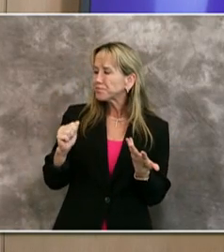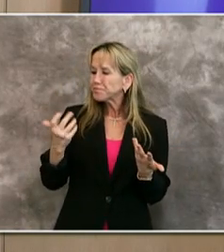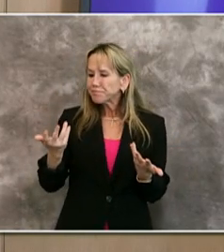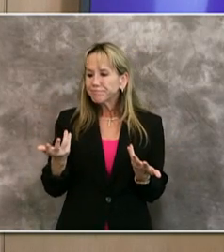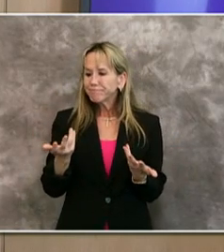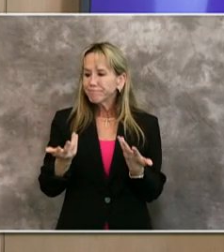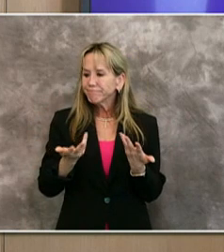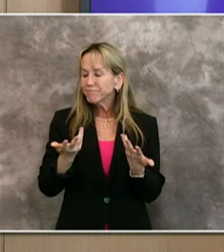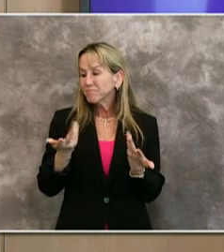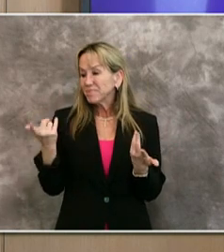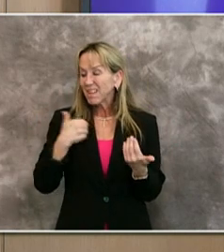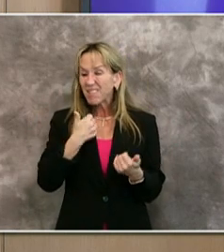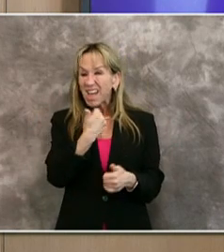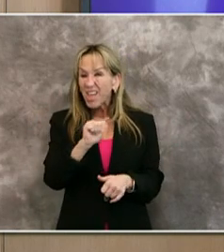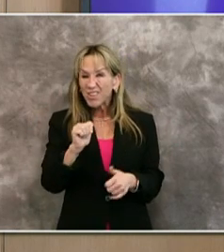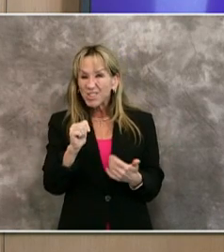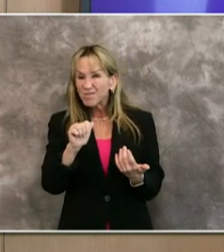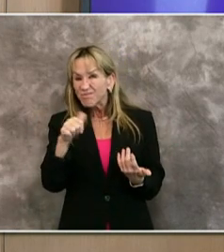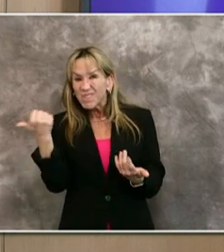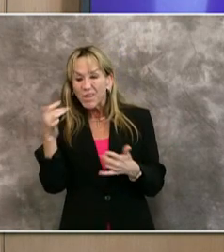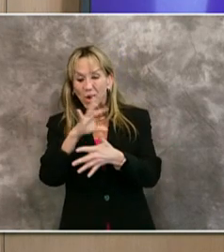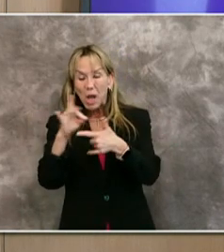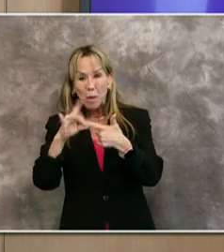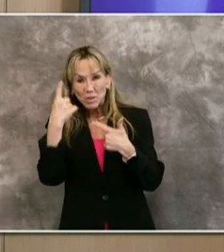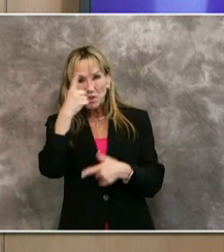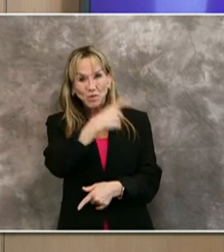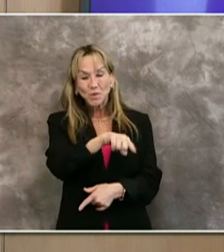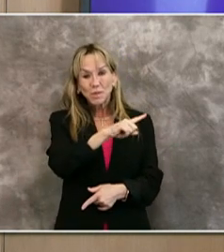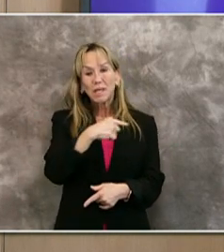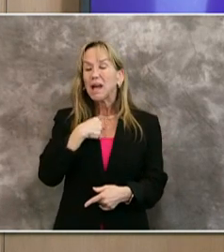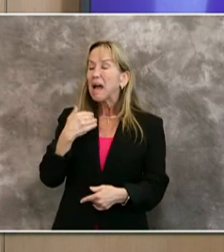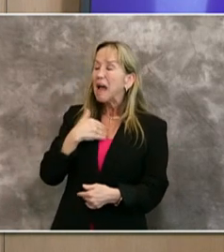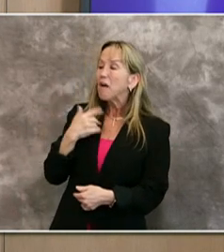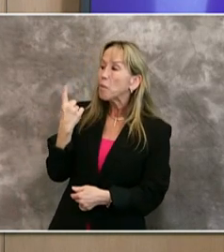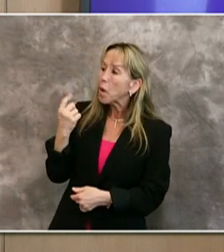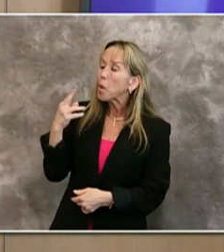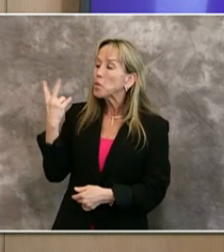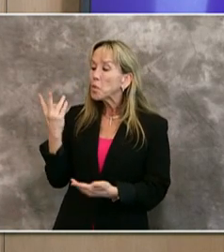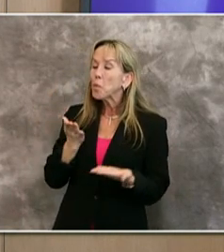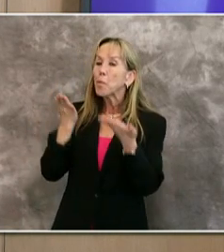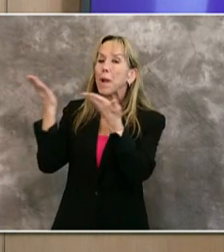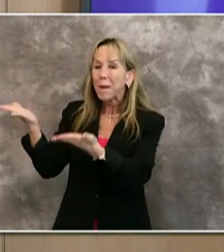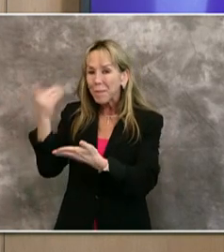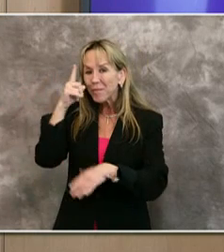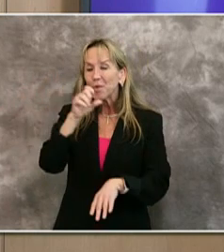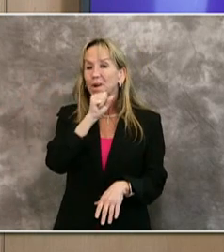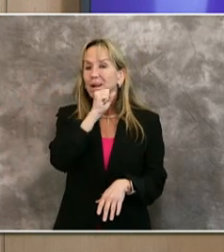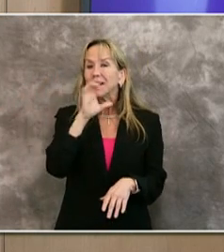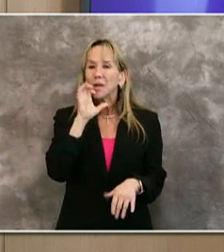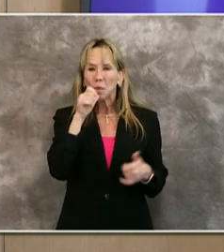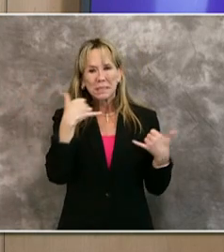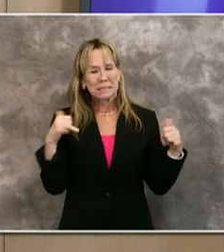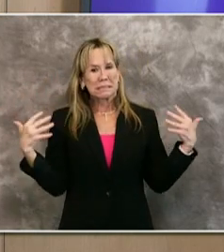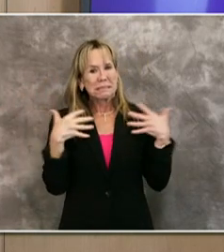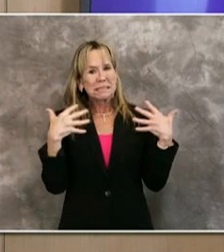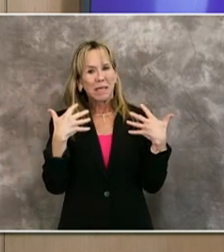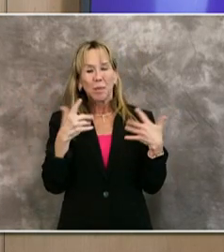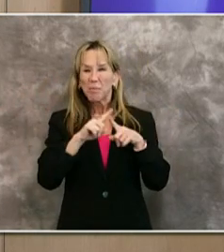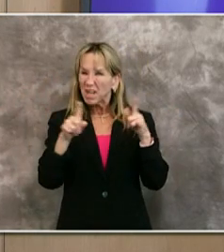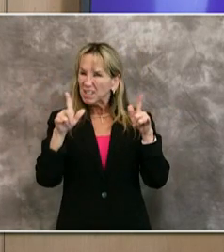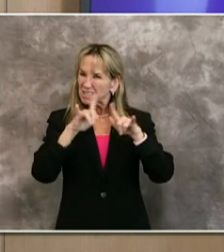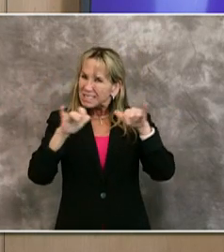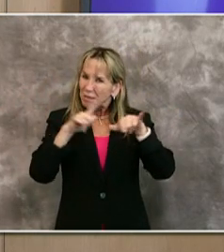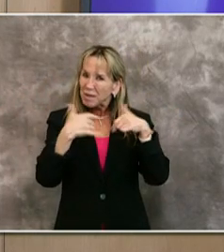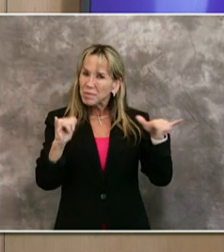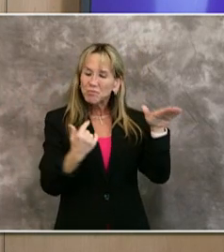of solution for them? I guess, what are your recommendations for seniors right now who are still scared and still very isolated